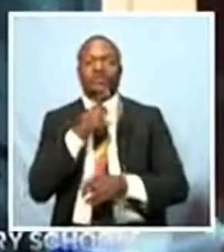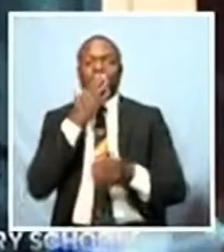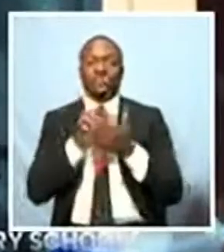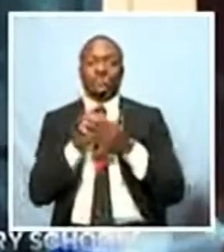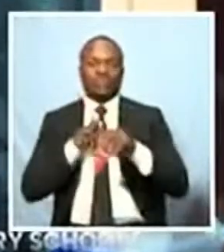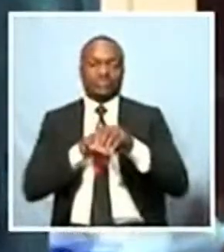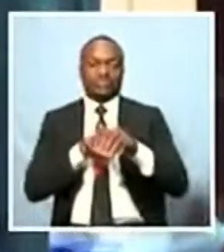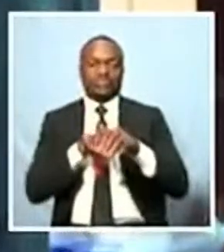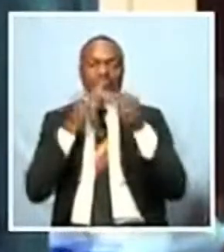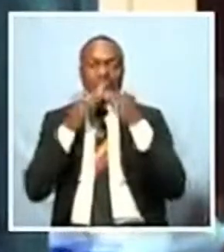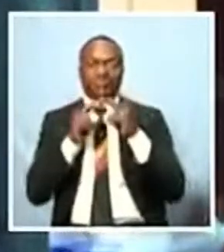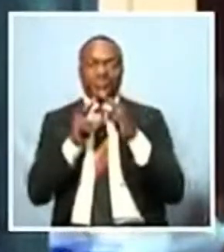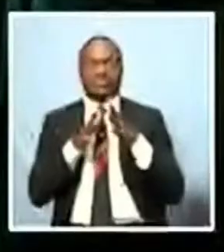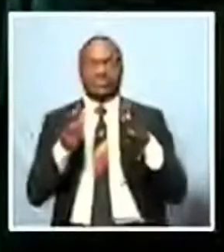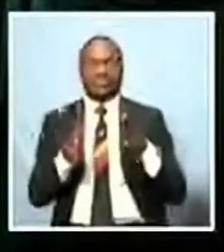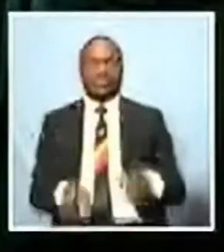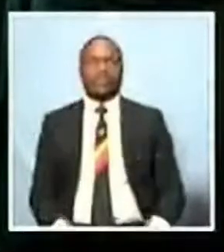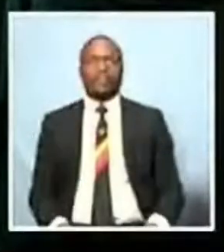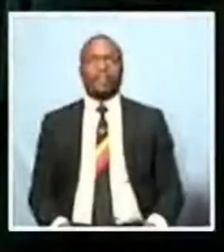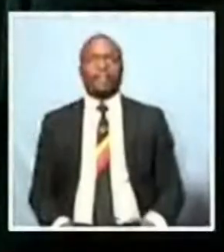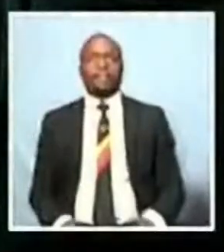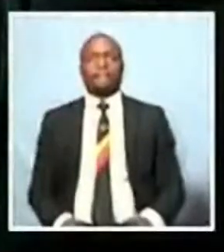very much.